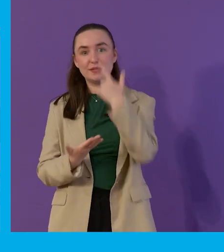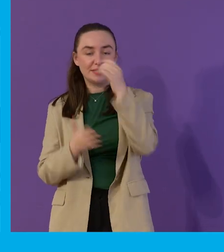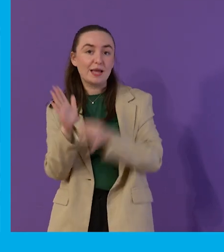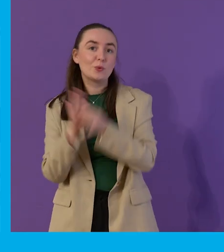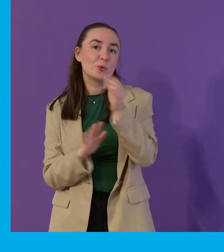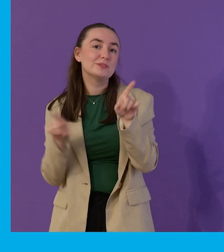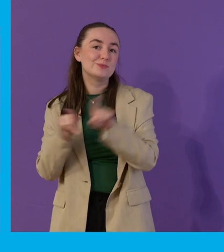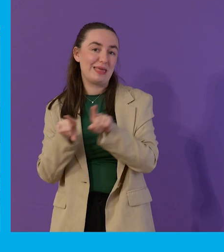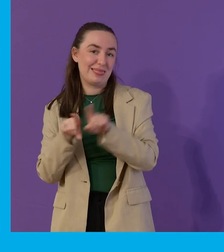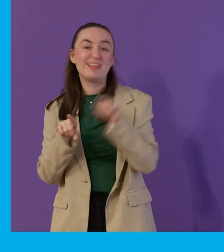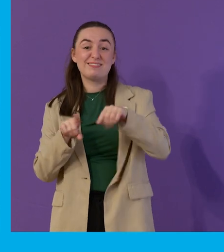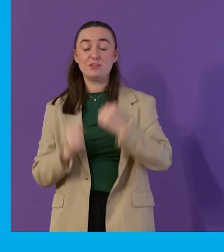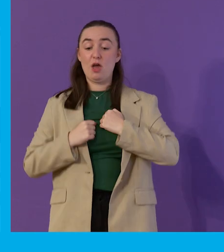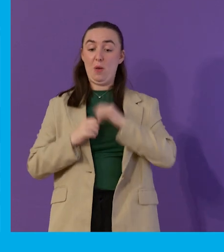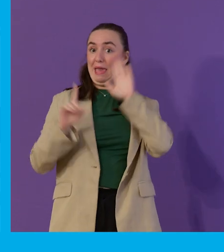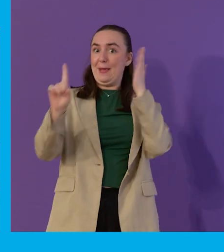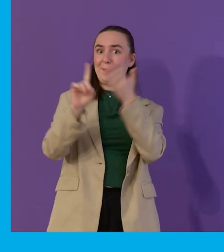that we're about.